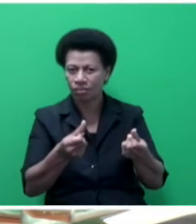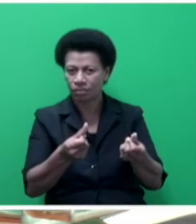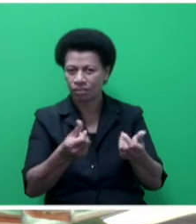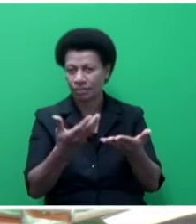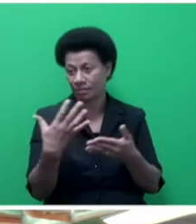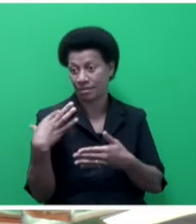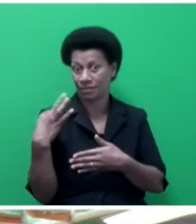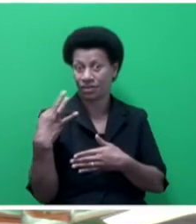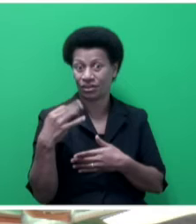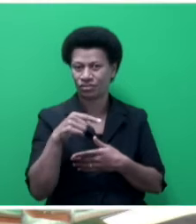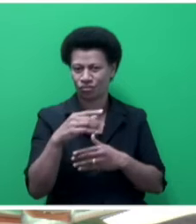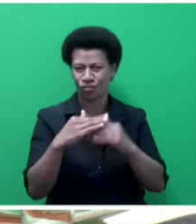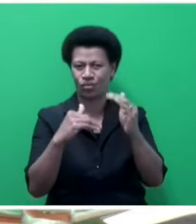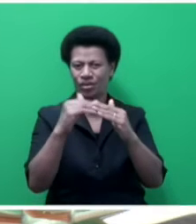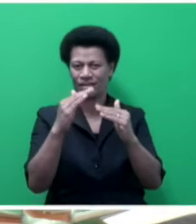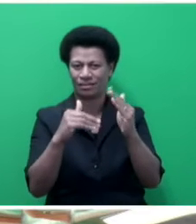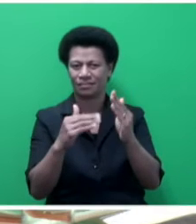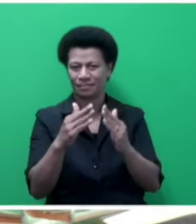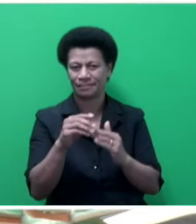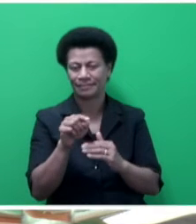that time.